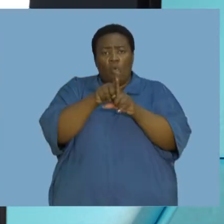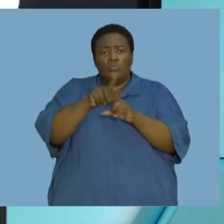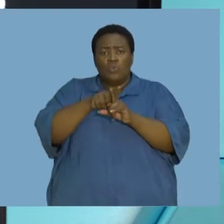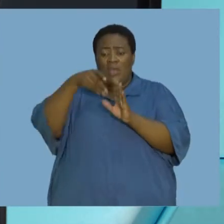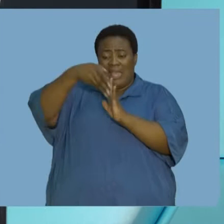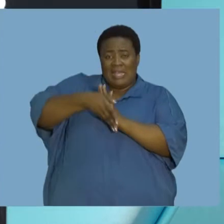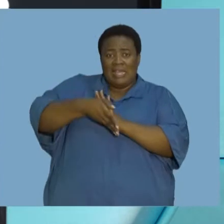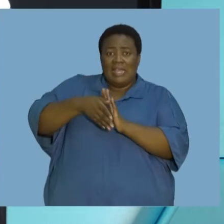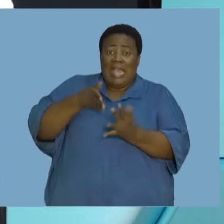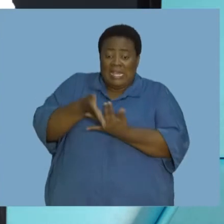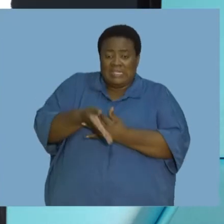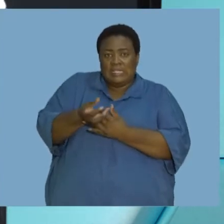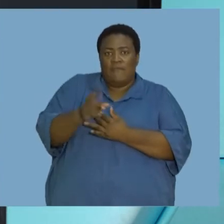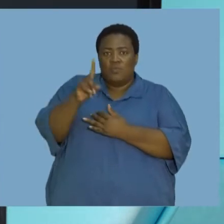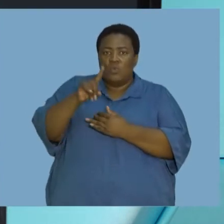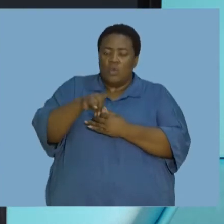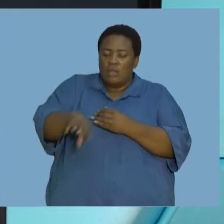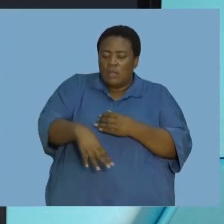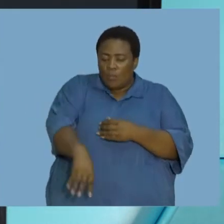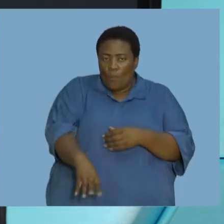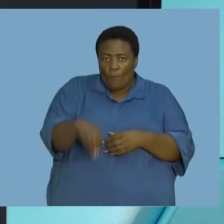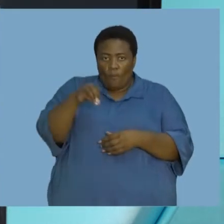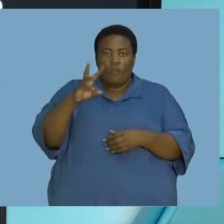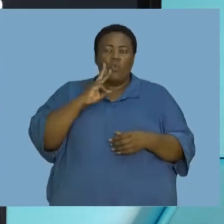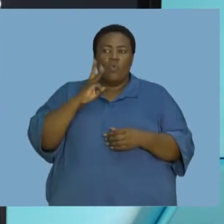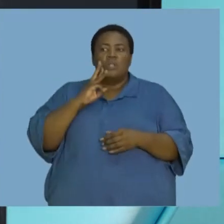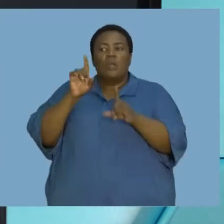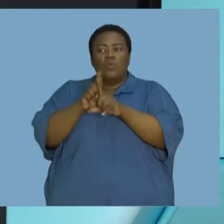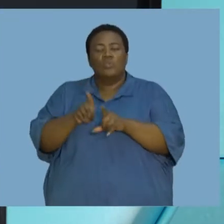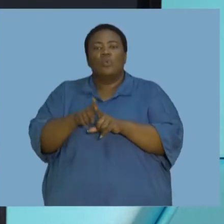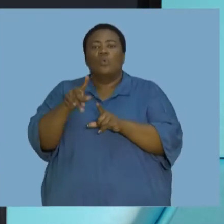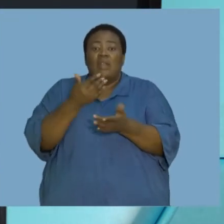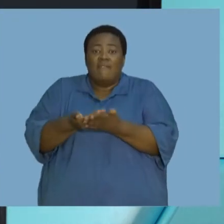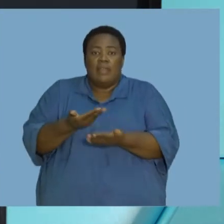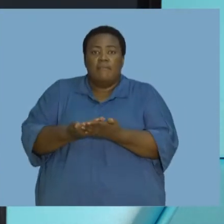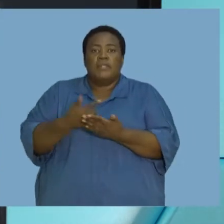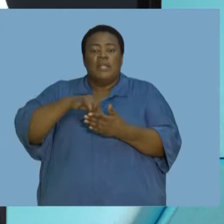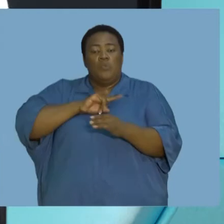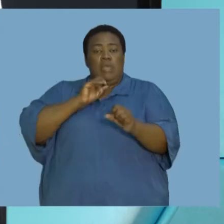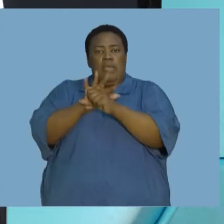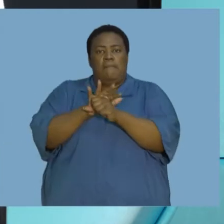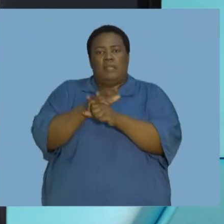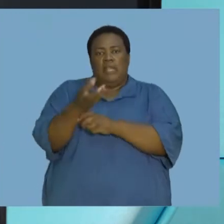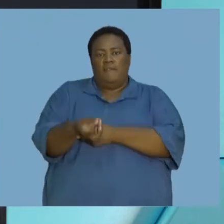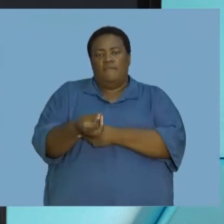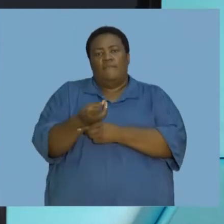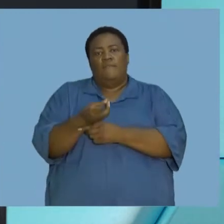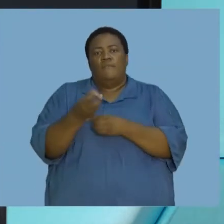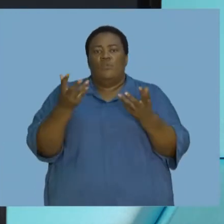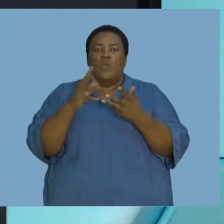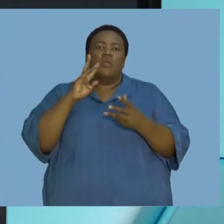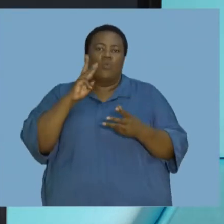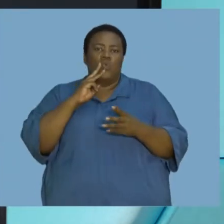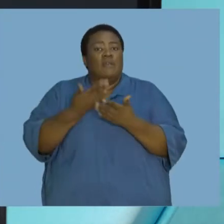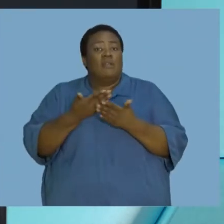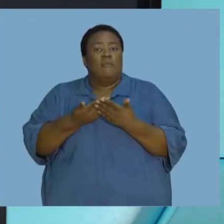also tap into the groundwater, and so these contribute to the availability and the impact that we as humans